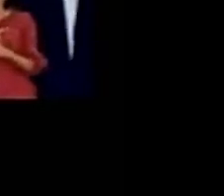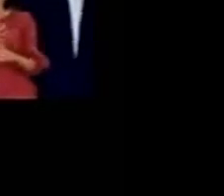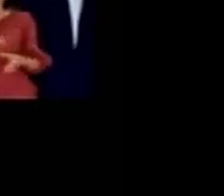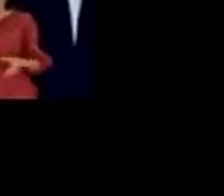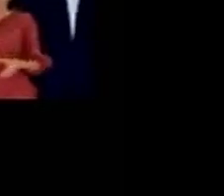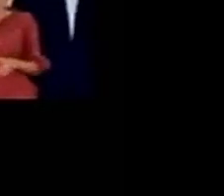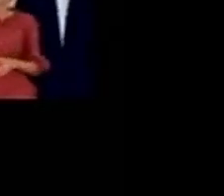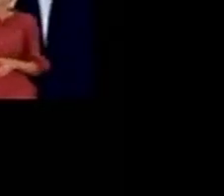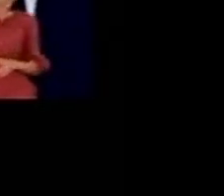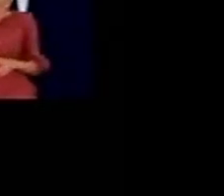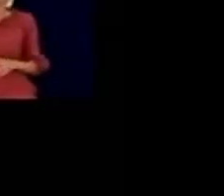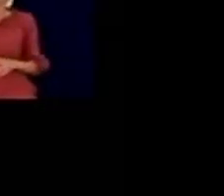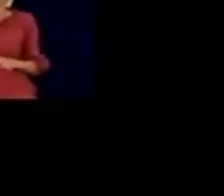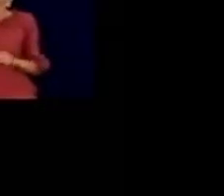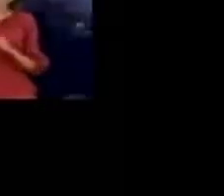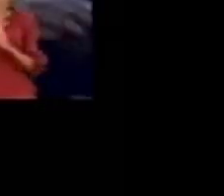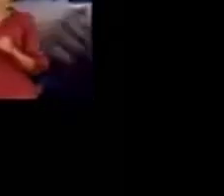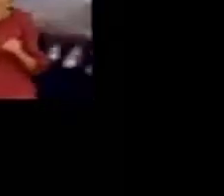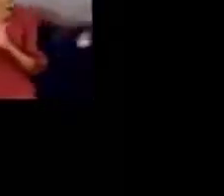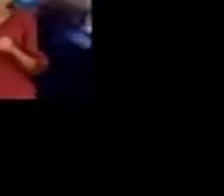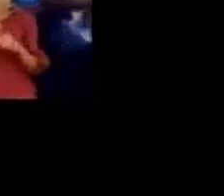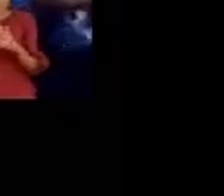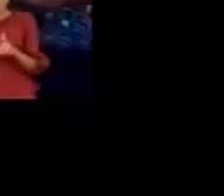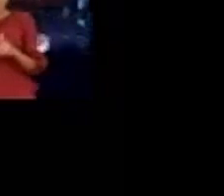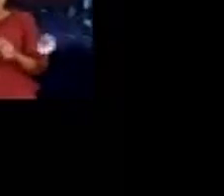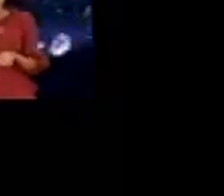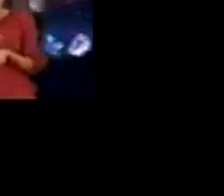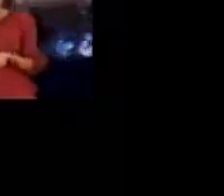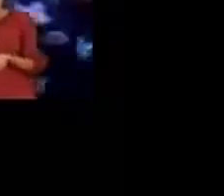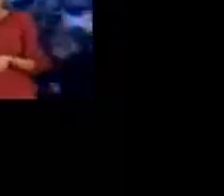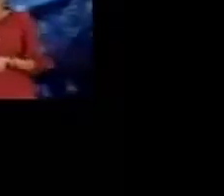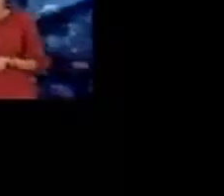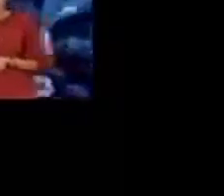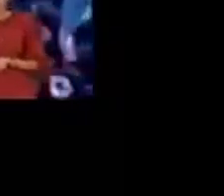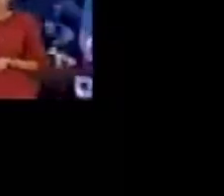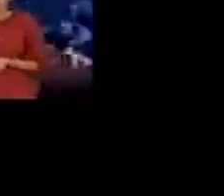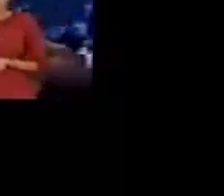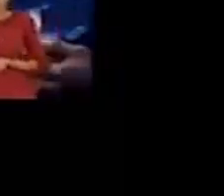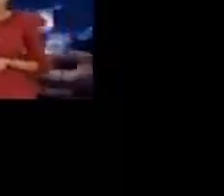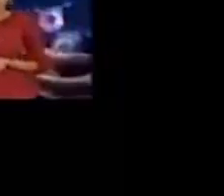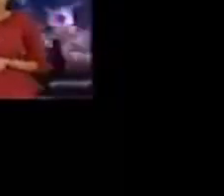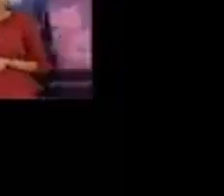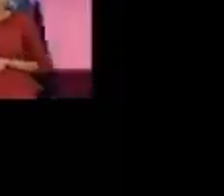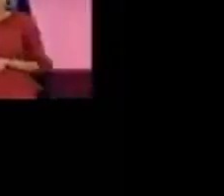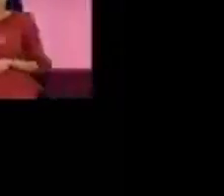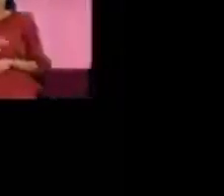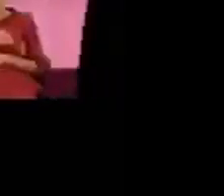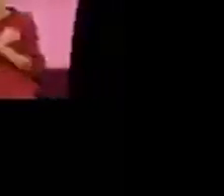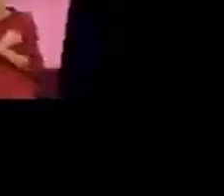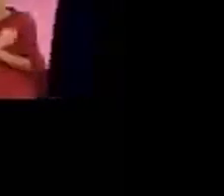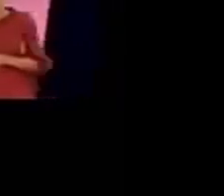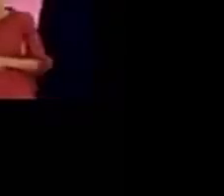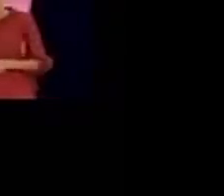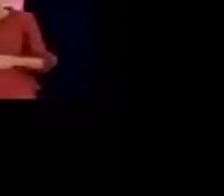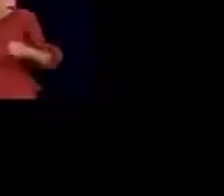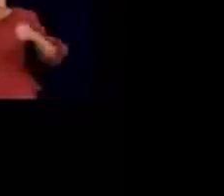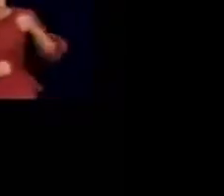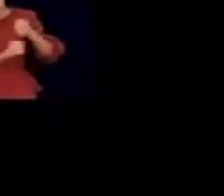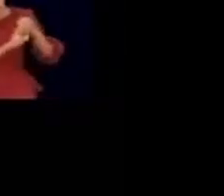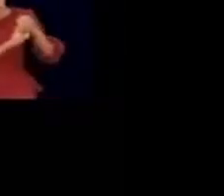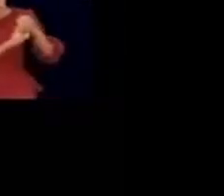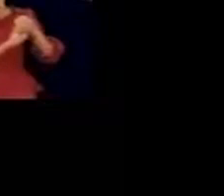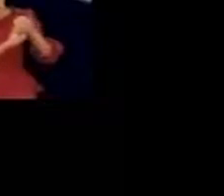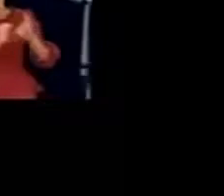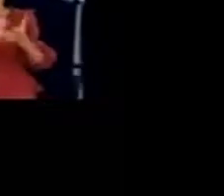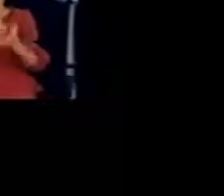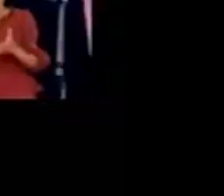My grace will be sufficient in every time of need. My love will be the